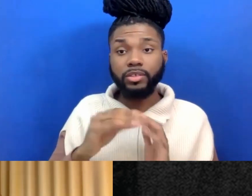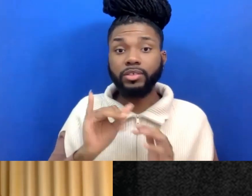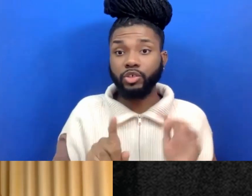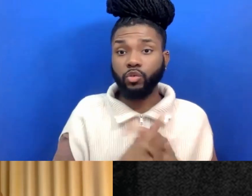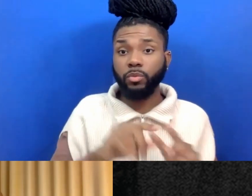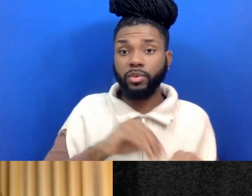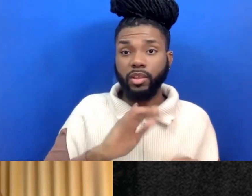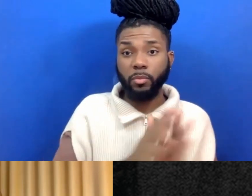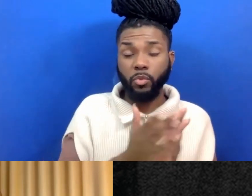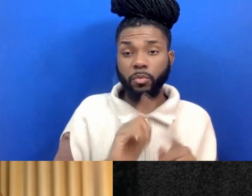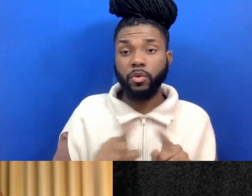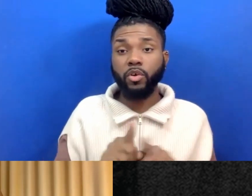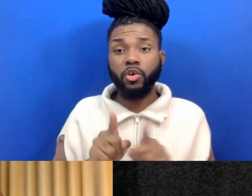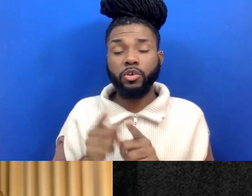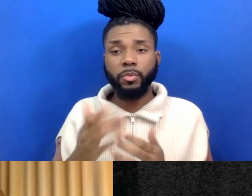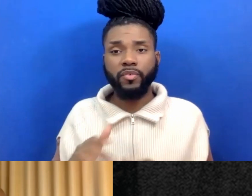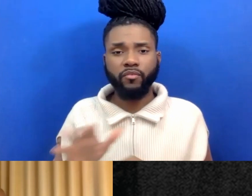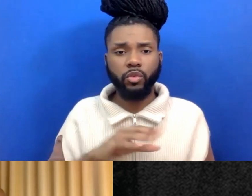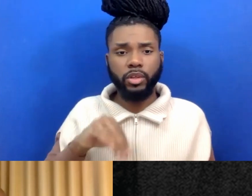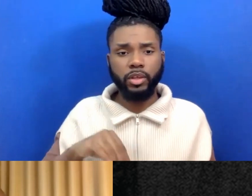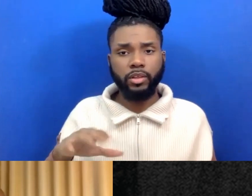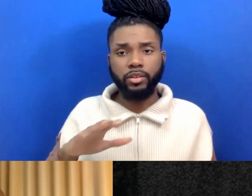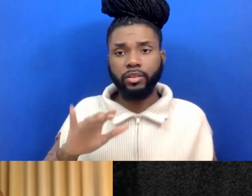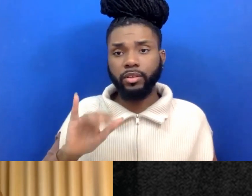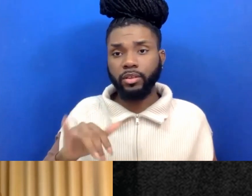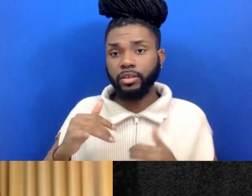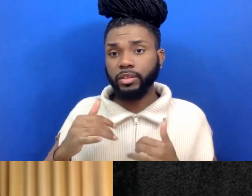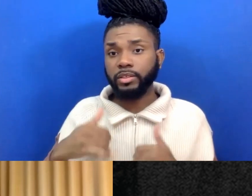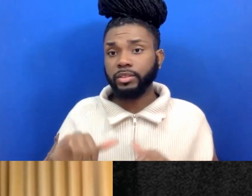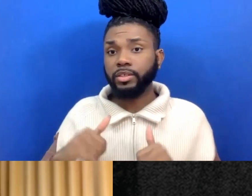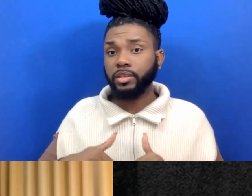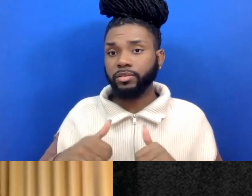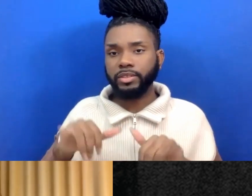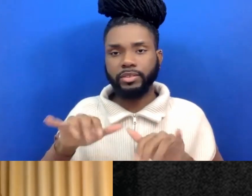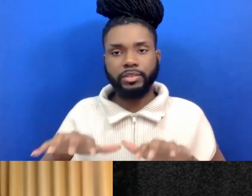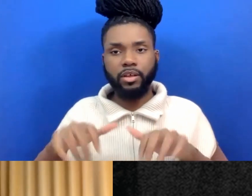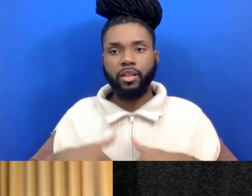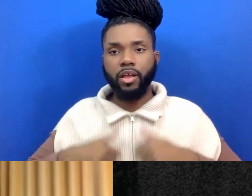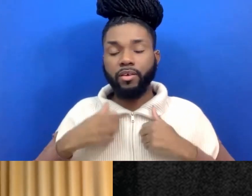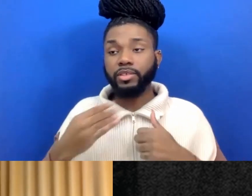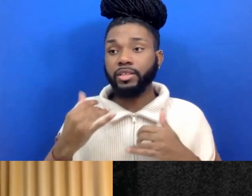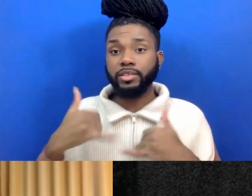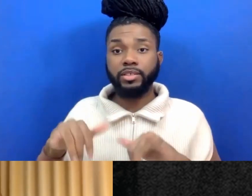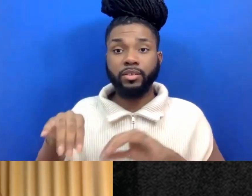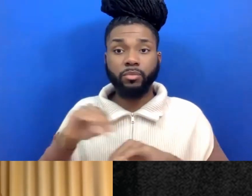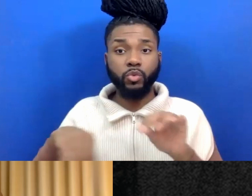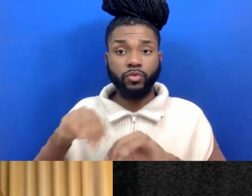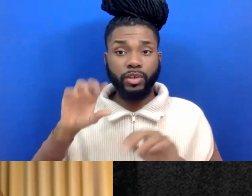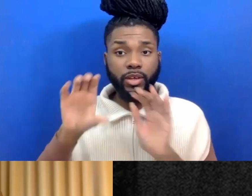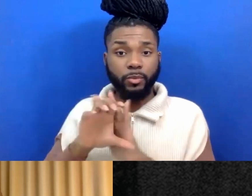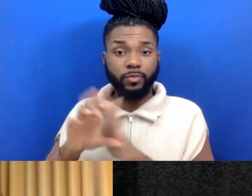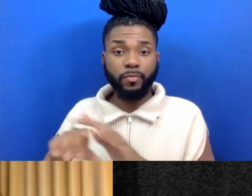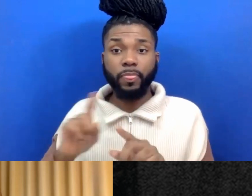most fully perhaps in the slow lives of still moving images. And it's a book that I continue to